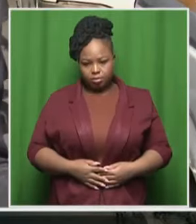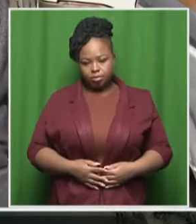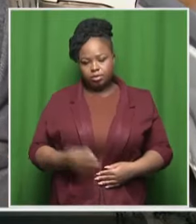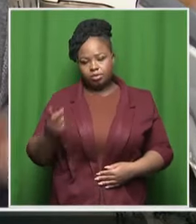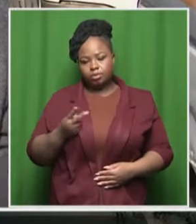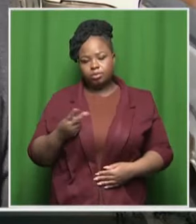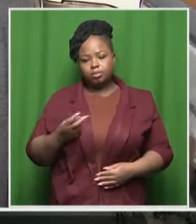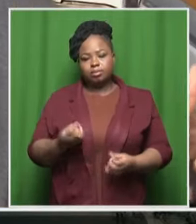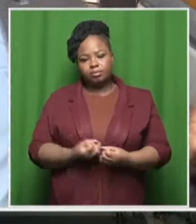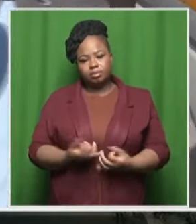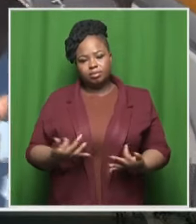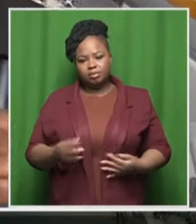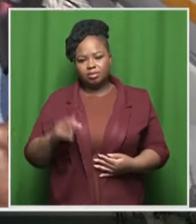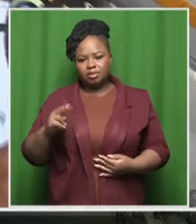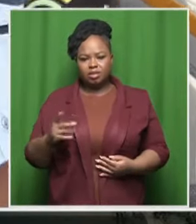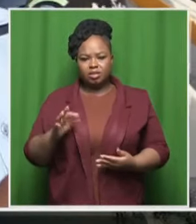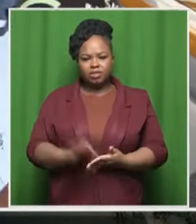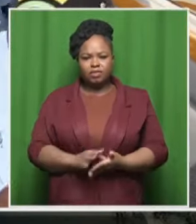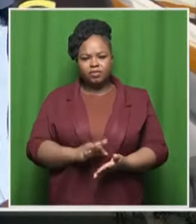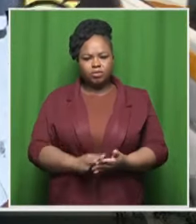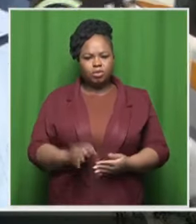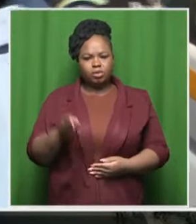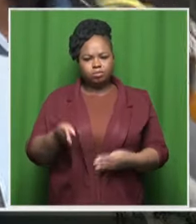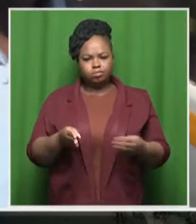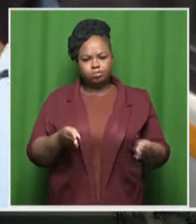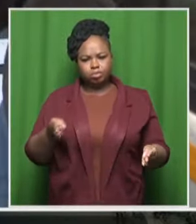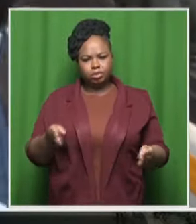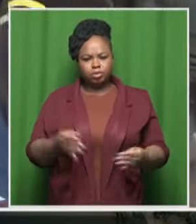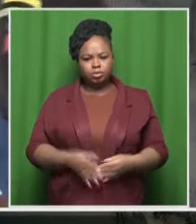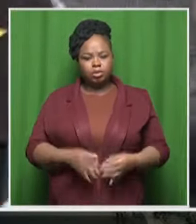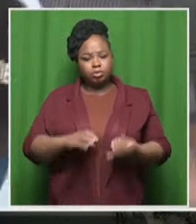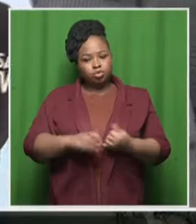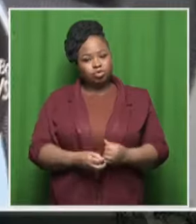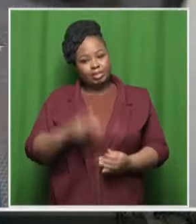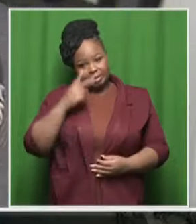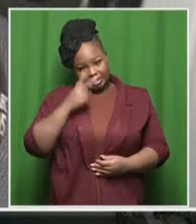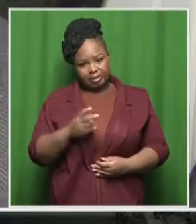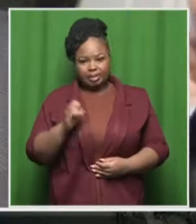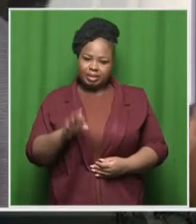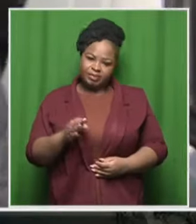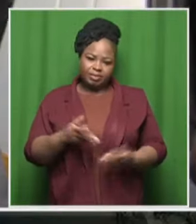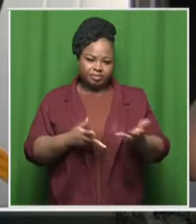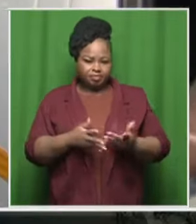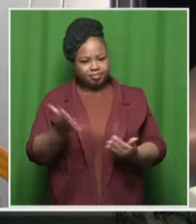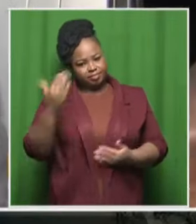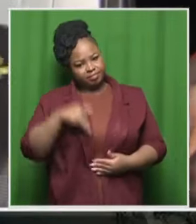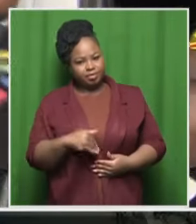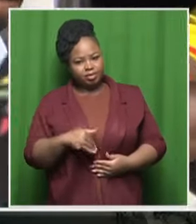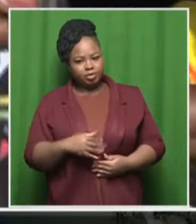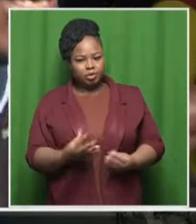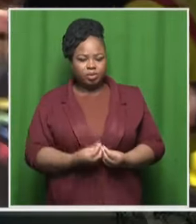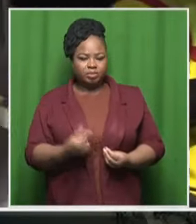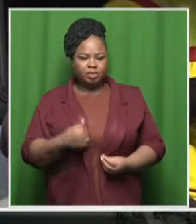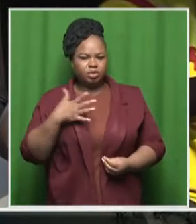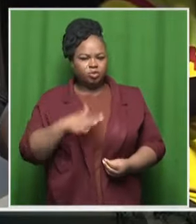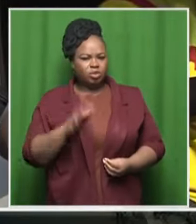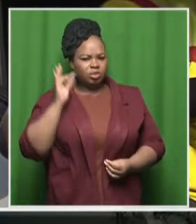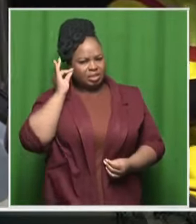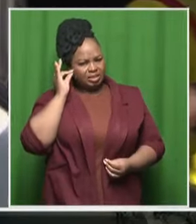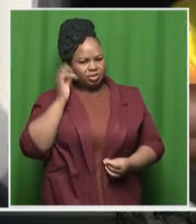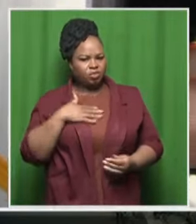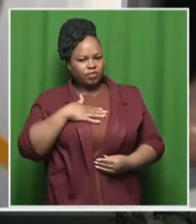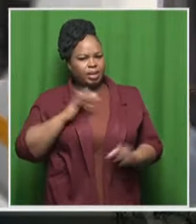are many other voting stations that are here. So I'm going to try and see if I can speak to you, sir. Come and talk to me. I just want to hear